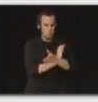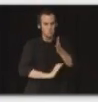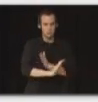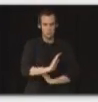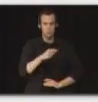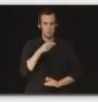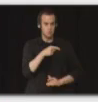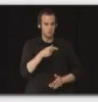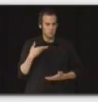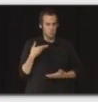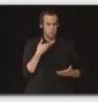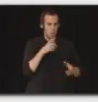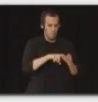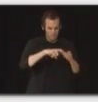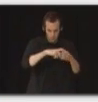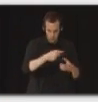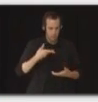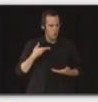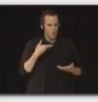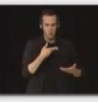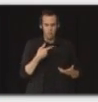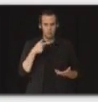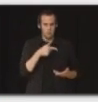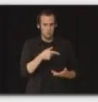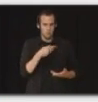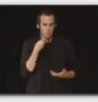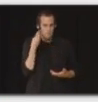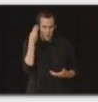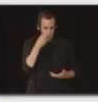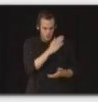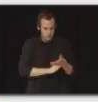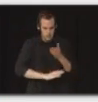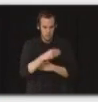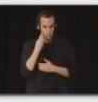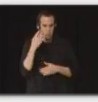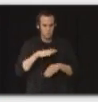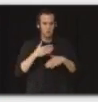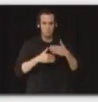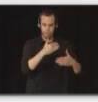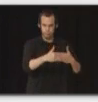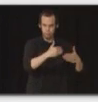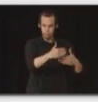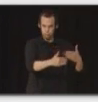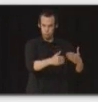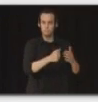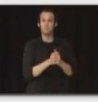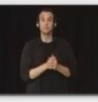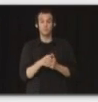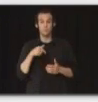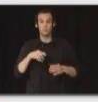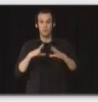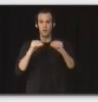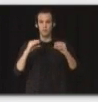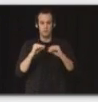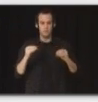in these topics. They have disabilities themselves, and they're helping in this type of research. The